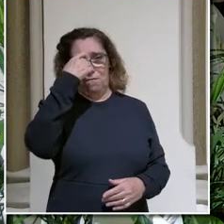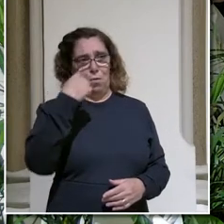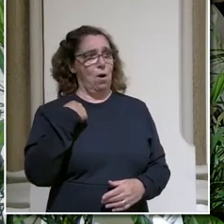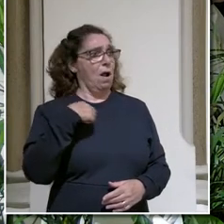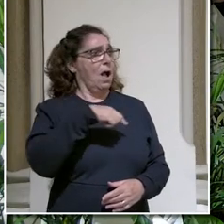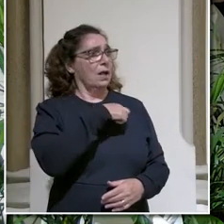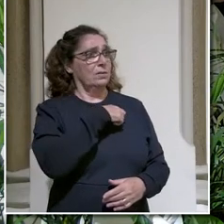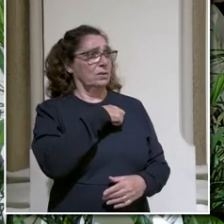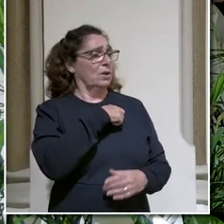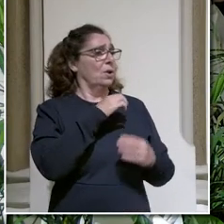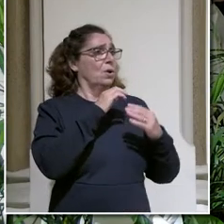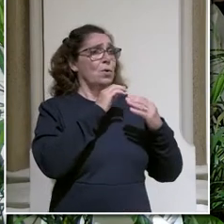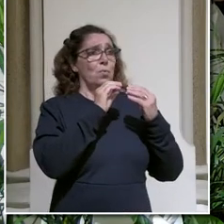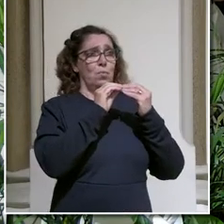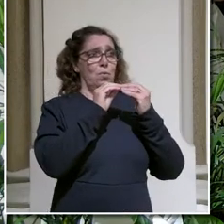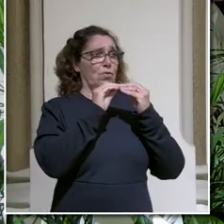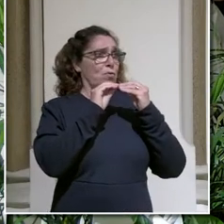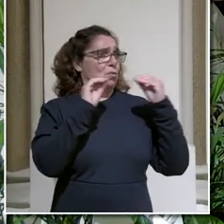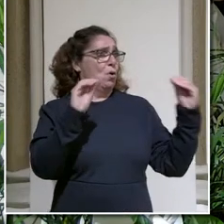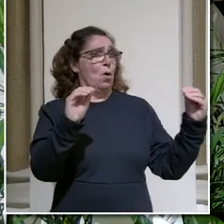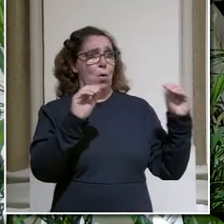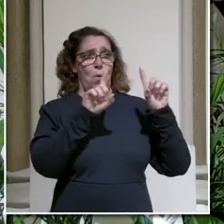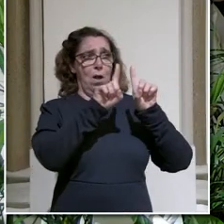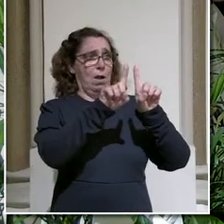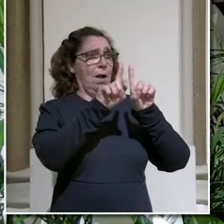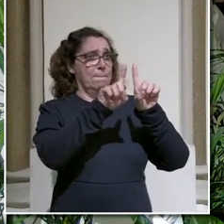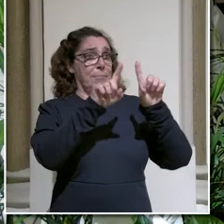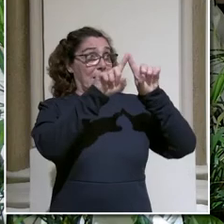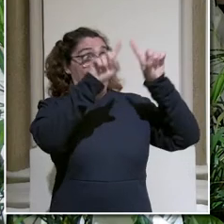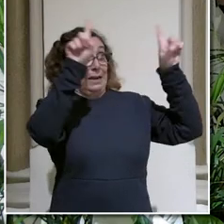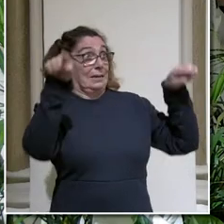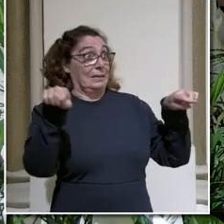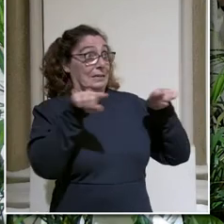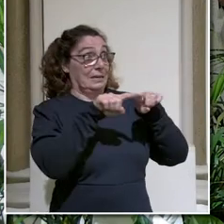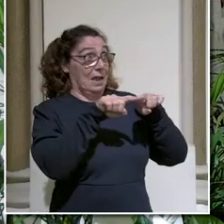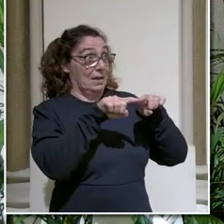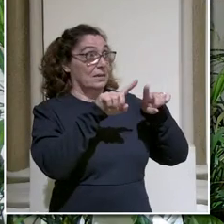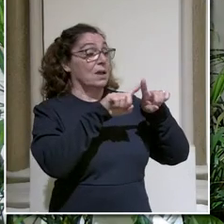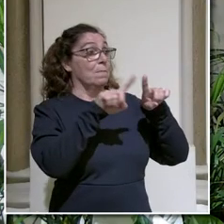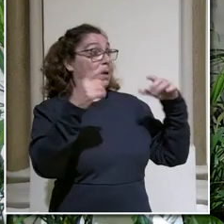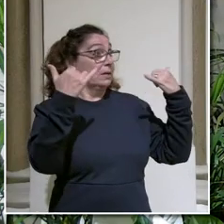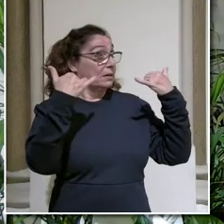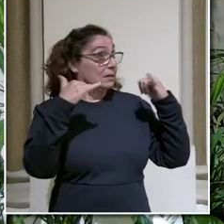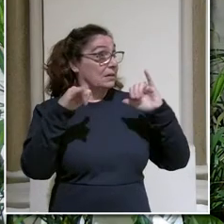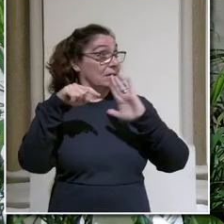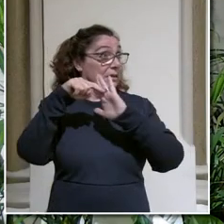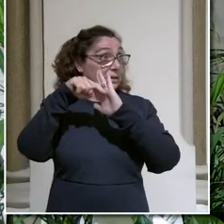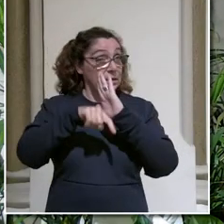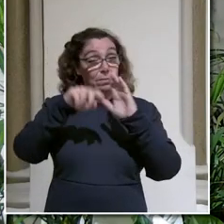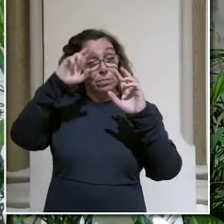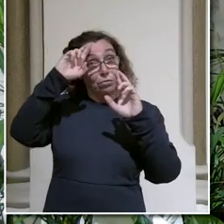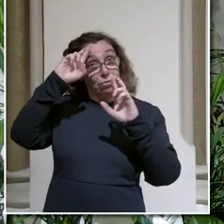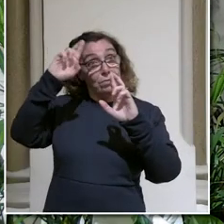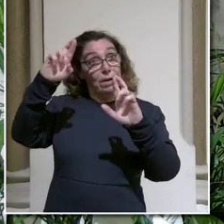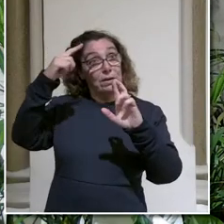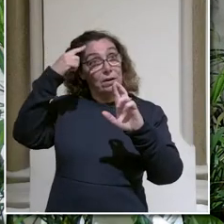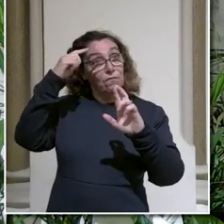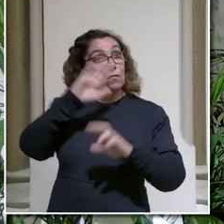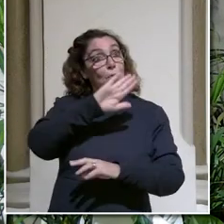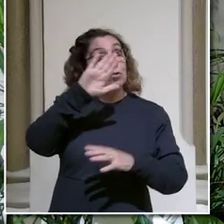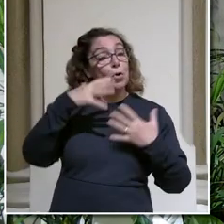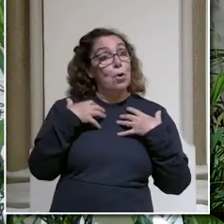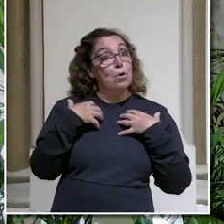any accompanying signs, but deeply respected for your courageous